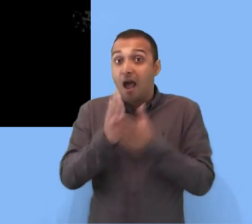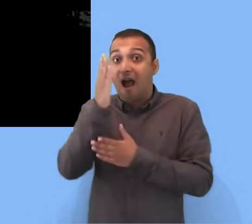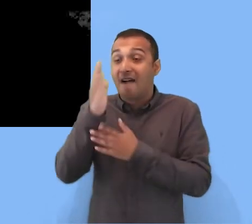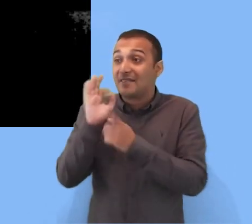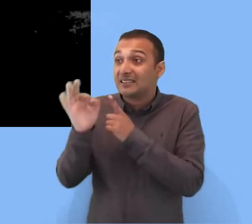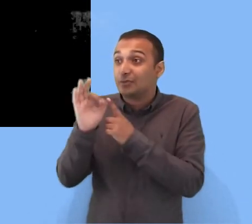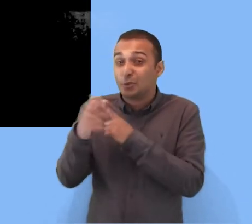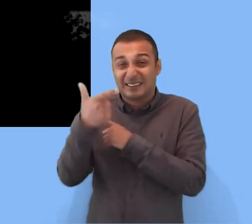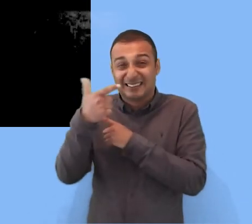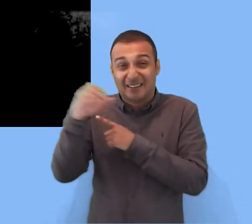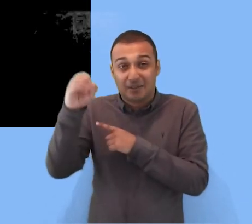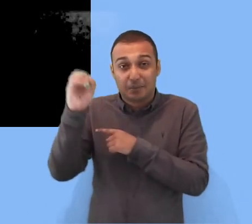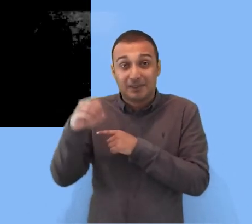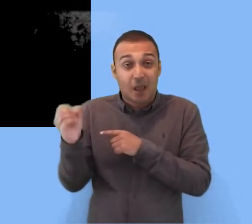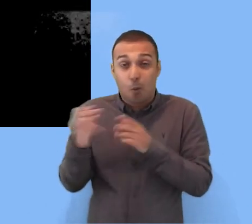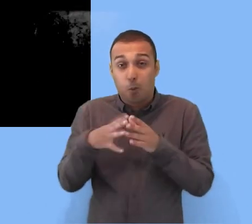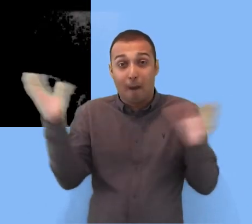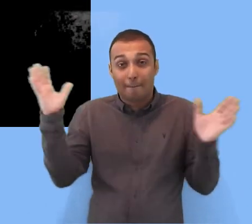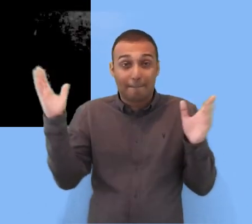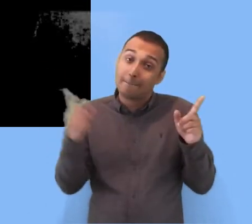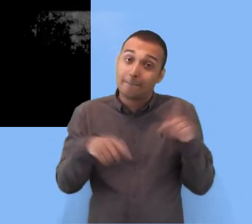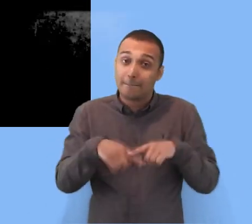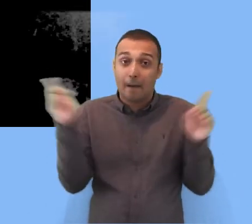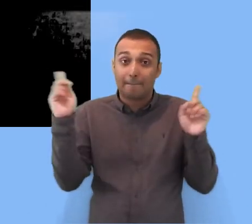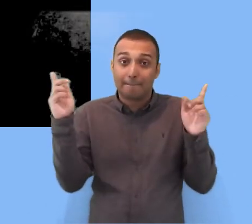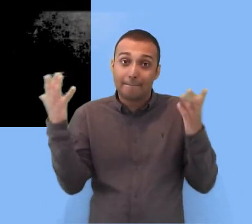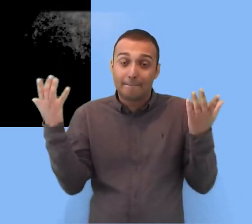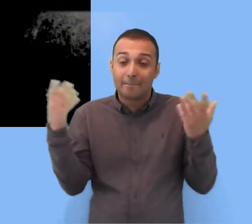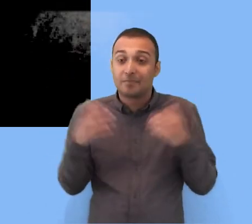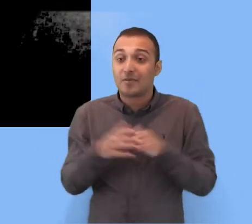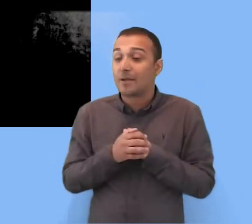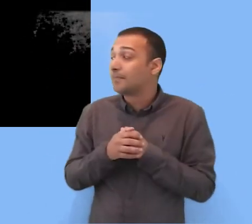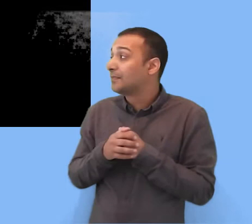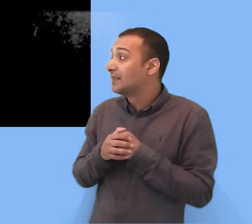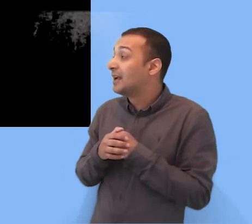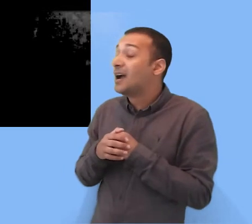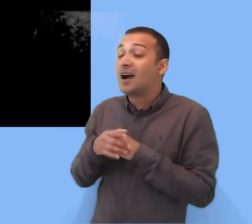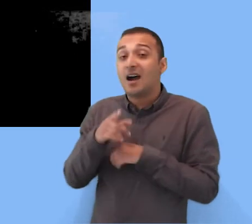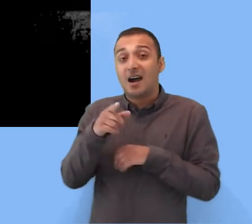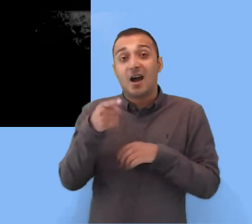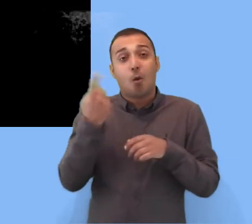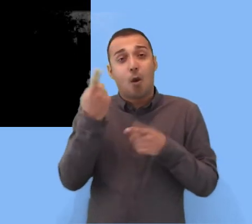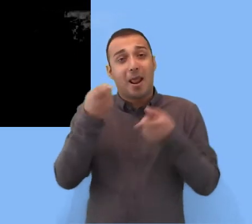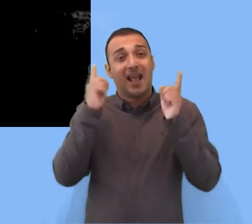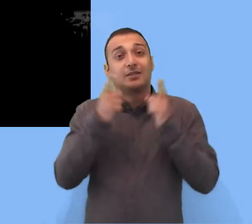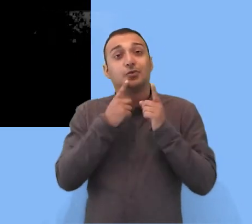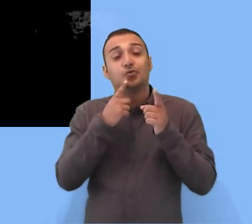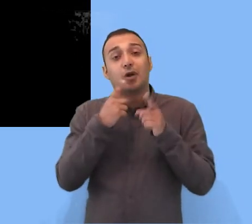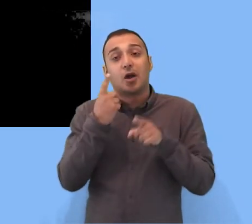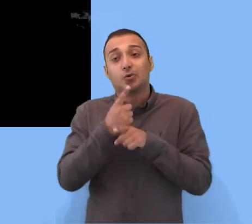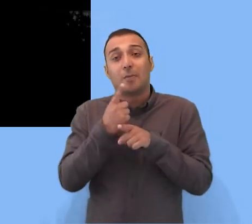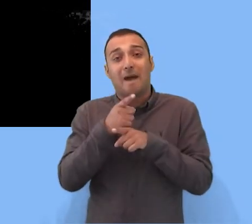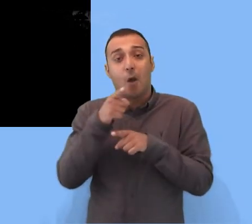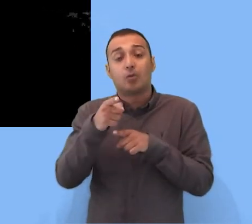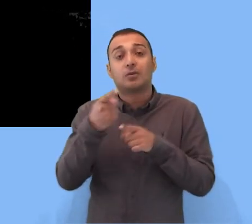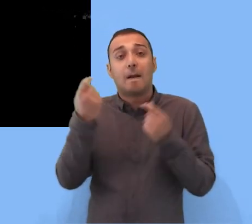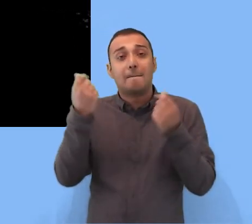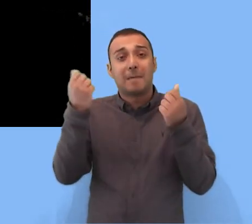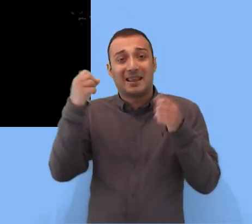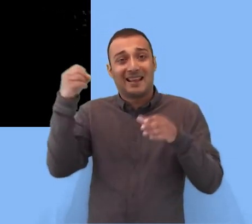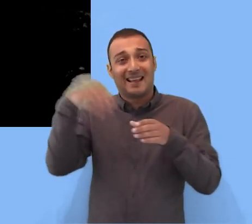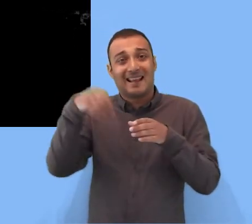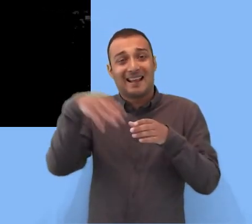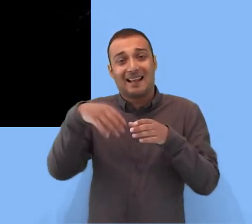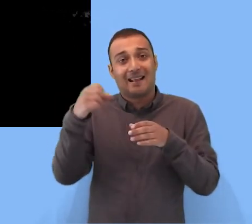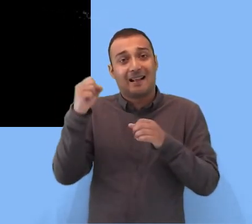teacher I know talks about putting money in the bank, and he and his senior staff are on the playground every day and have a